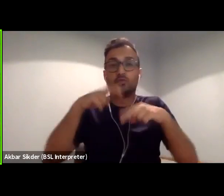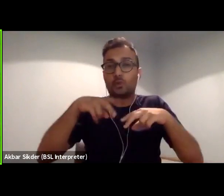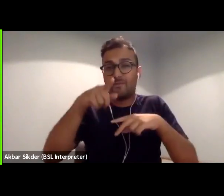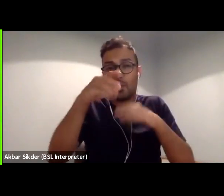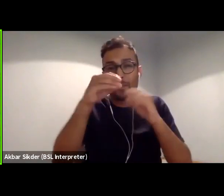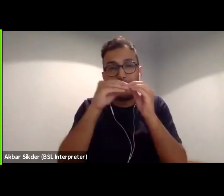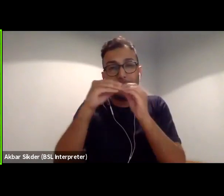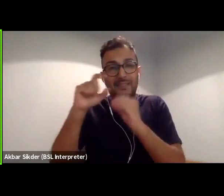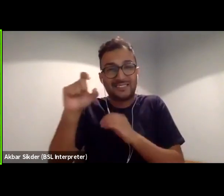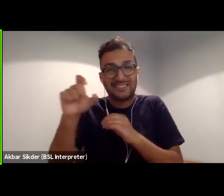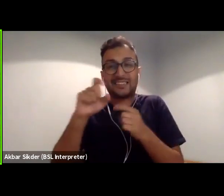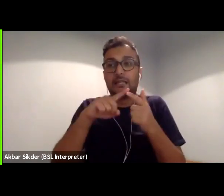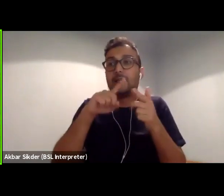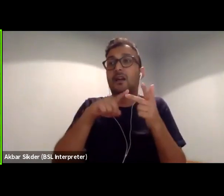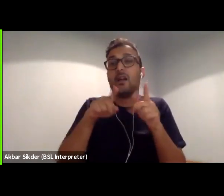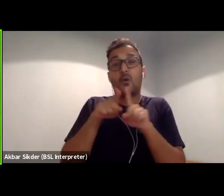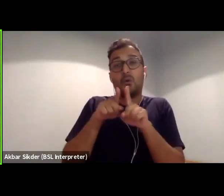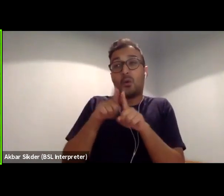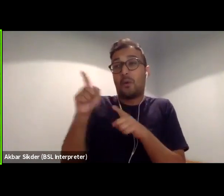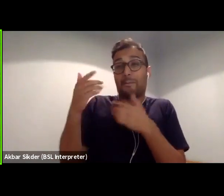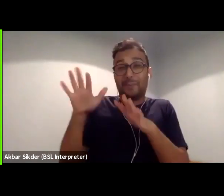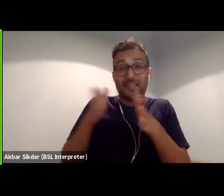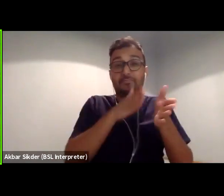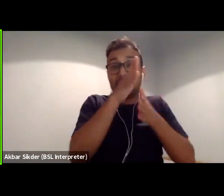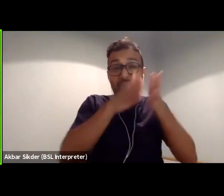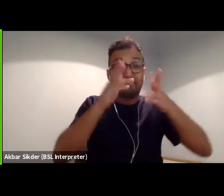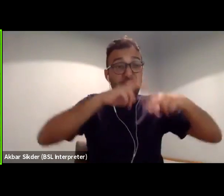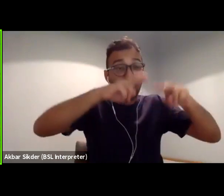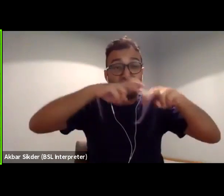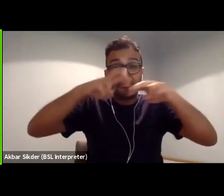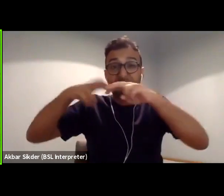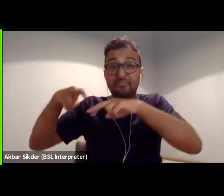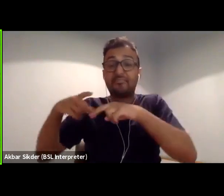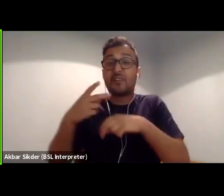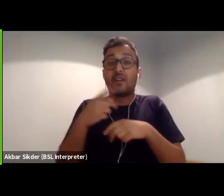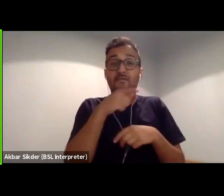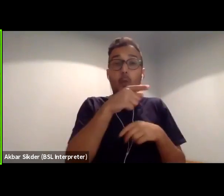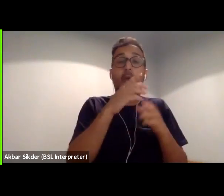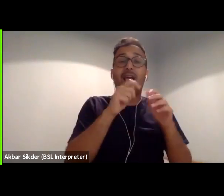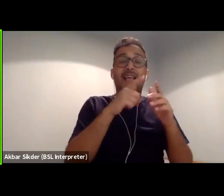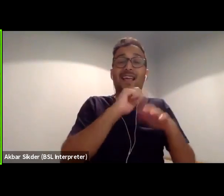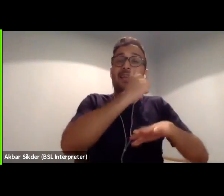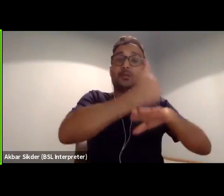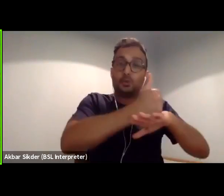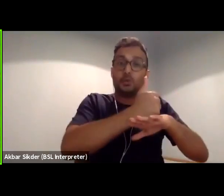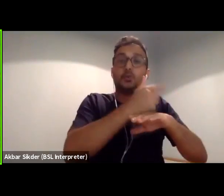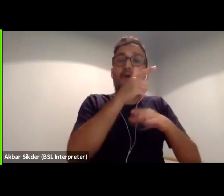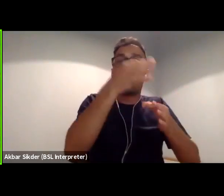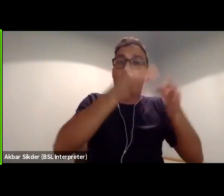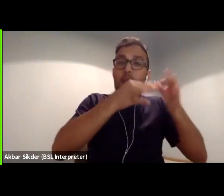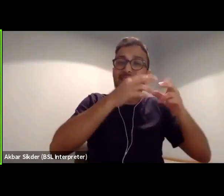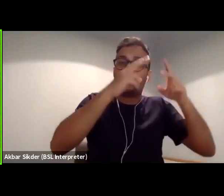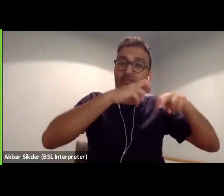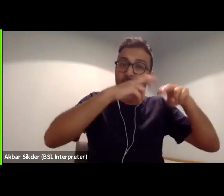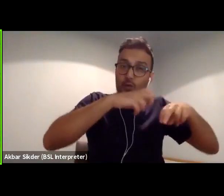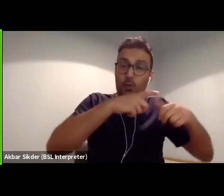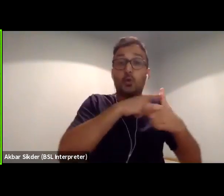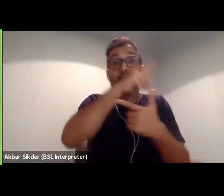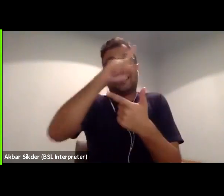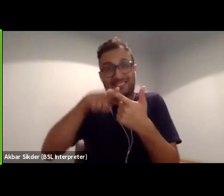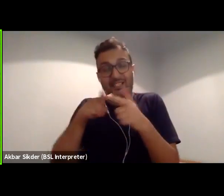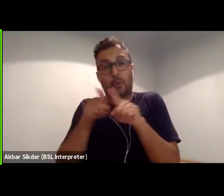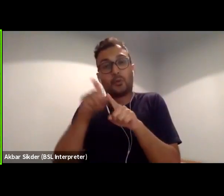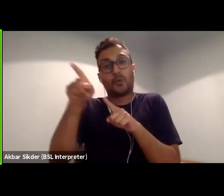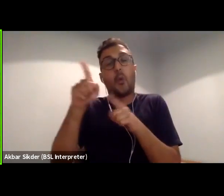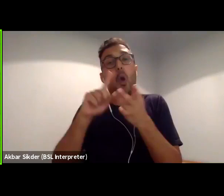also conducted field research for 2 national think tanks, the Institute of Public Policy Research and the University of Oxford